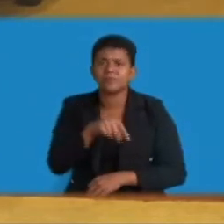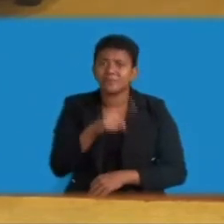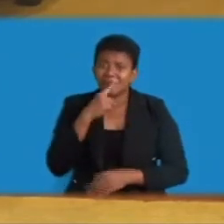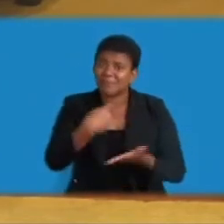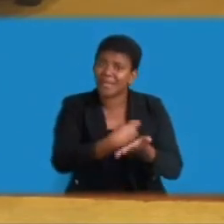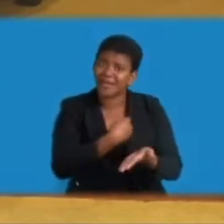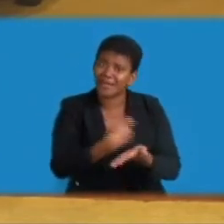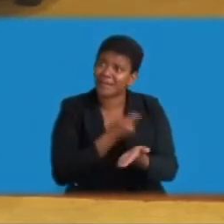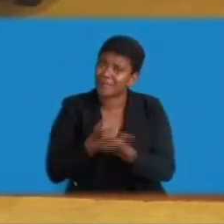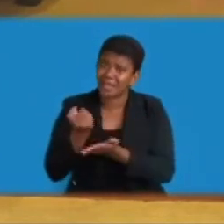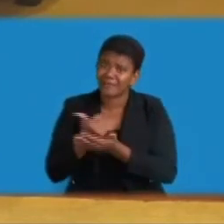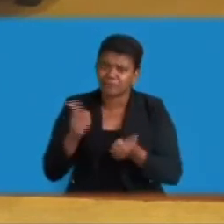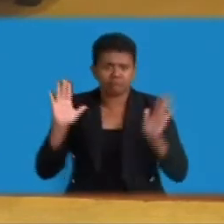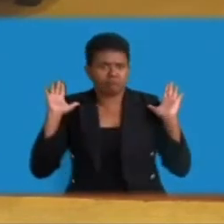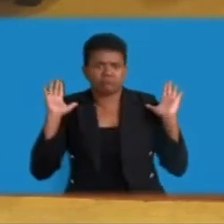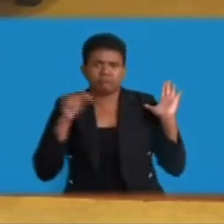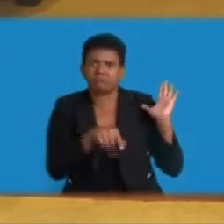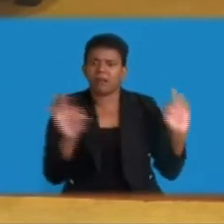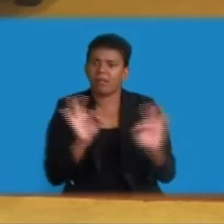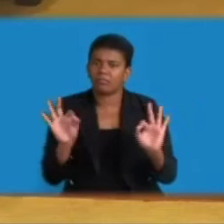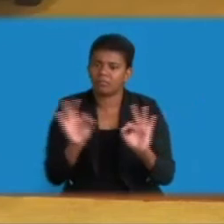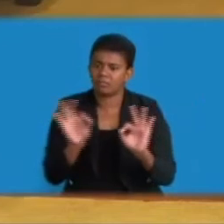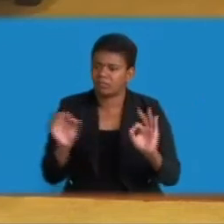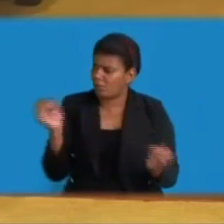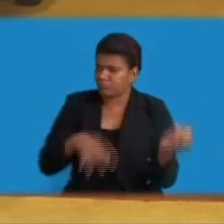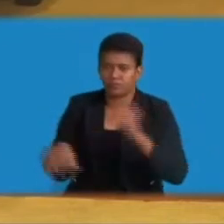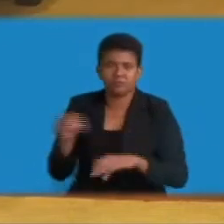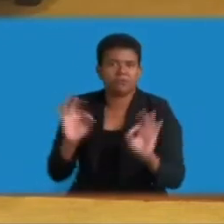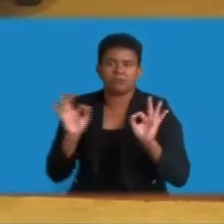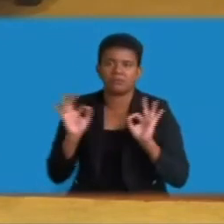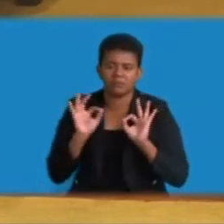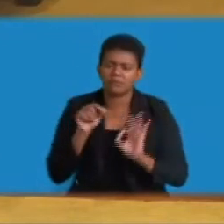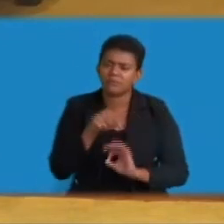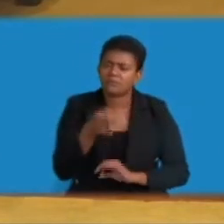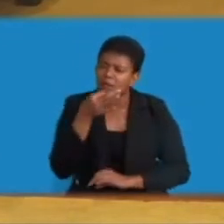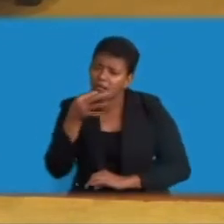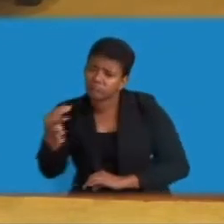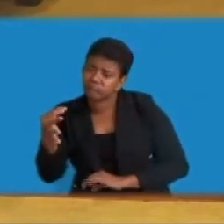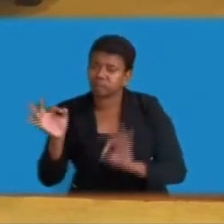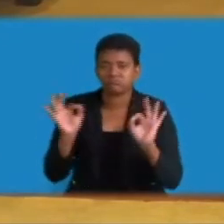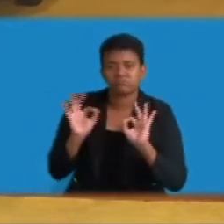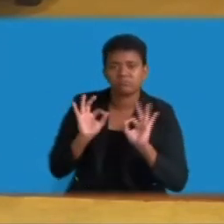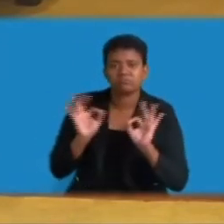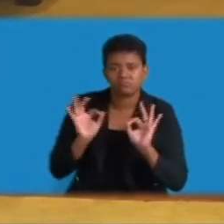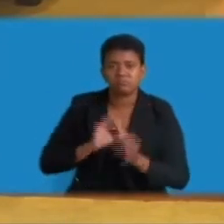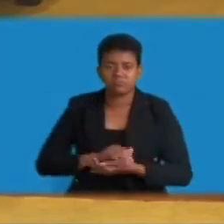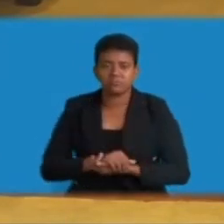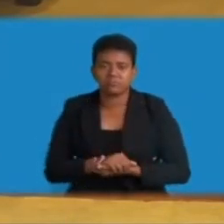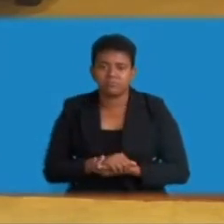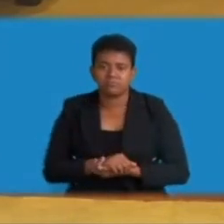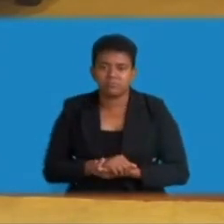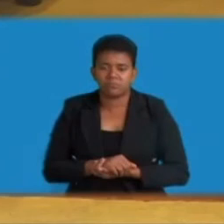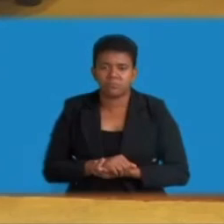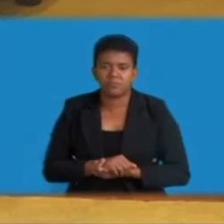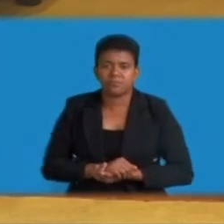rates. They've had no say, absolutely no say in the management of the councils.